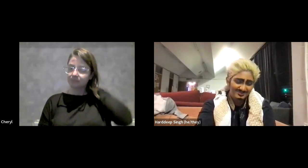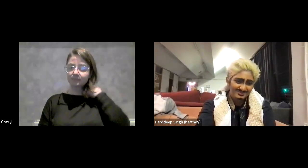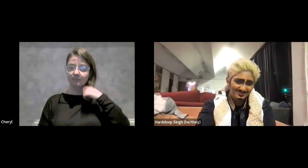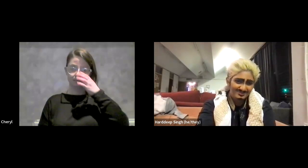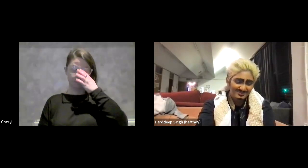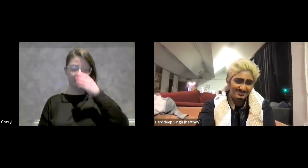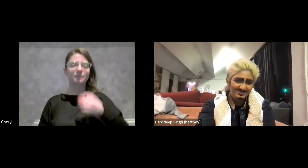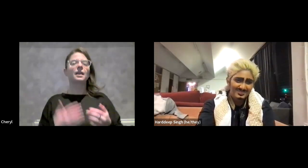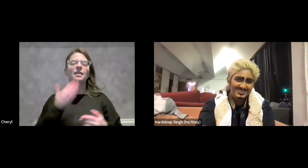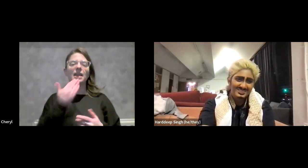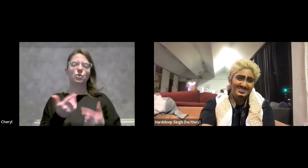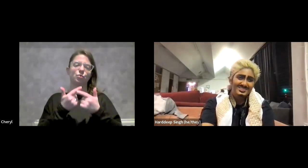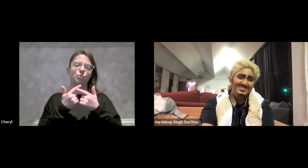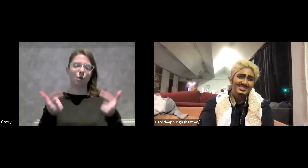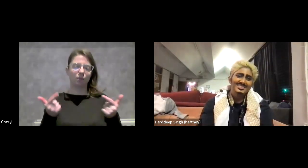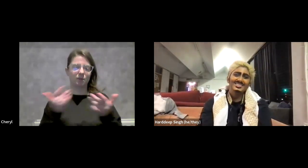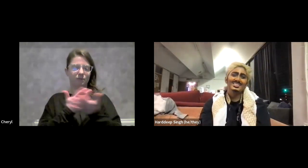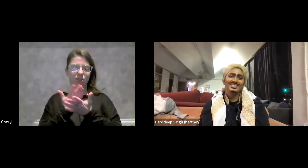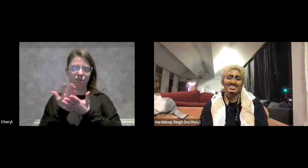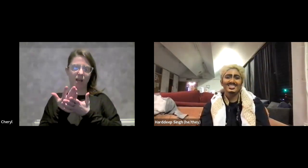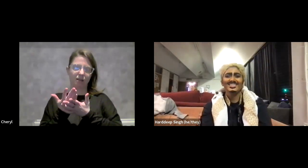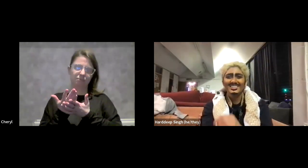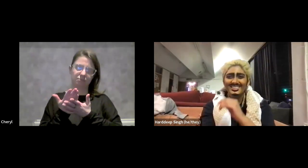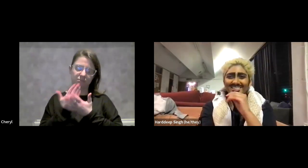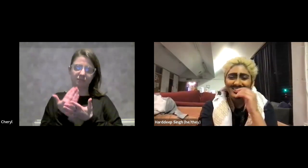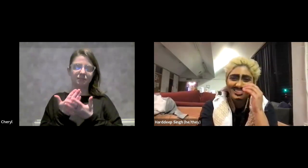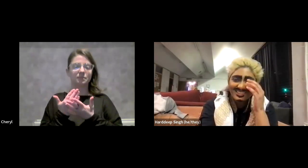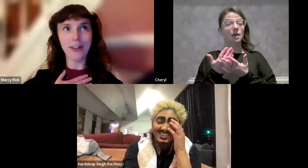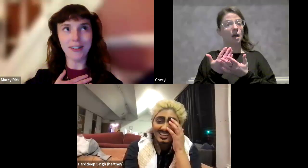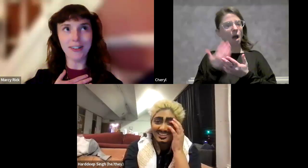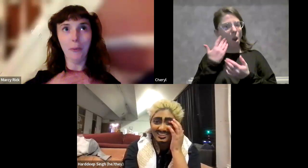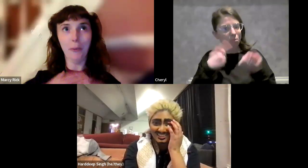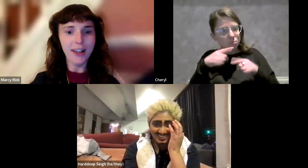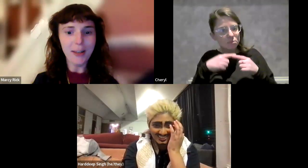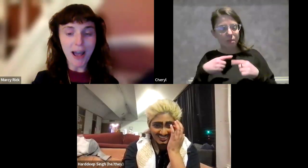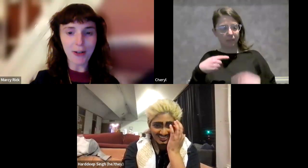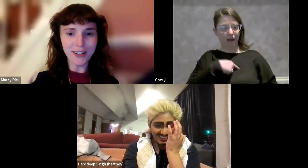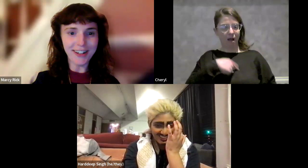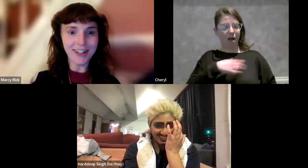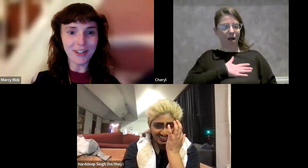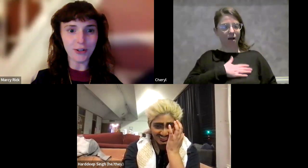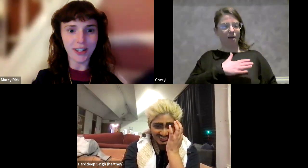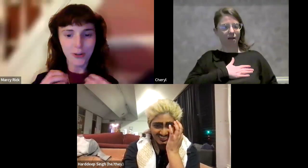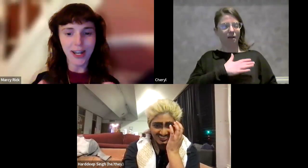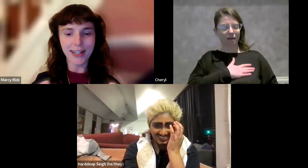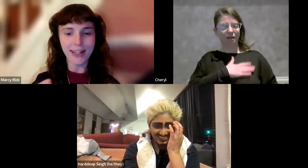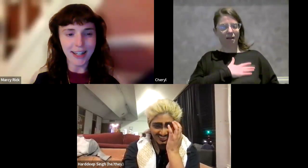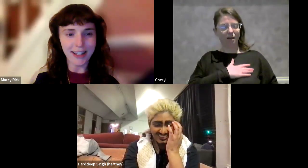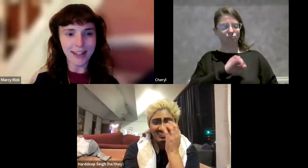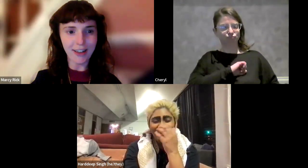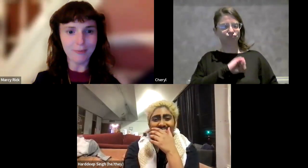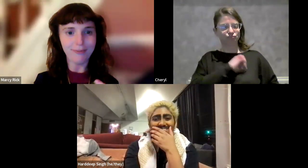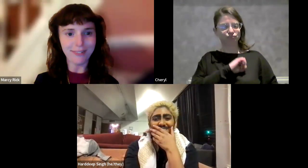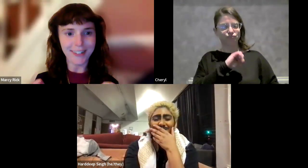Thank you so much for sharing that, Hardy. I don't know about everyone else, but my heart's like whew, pounding. It's really